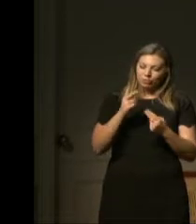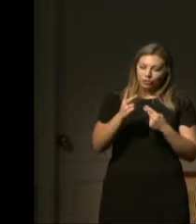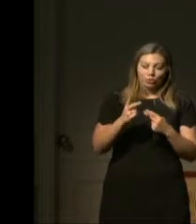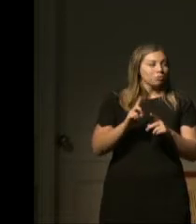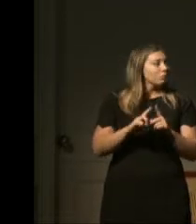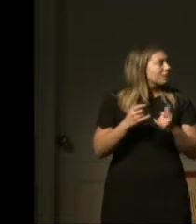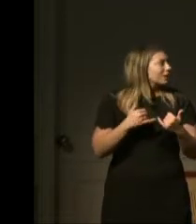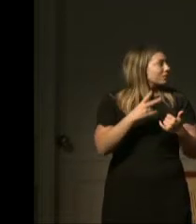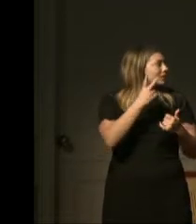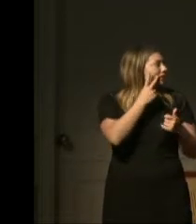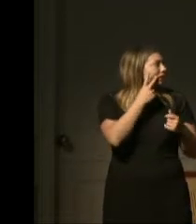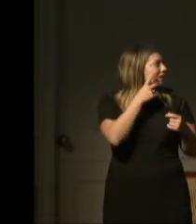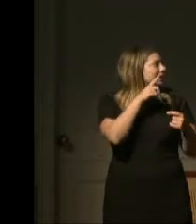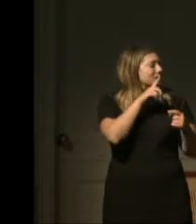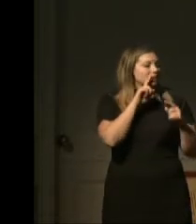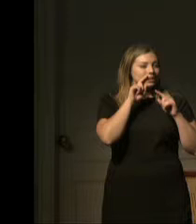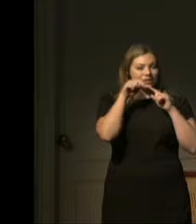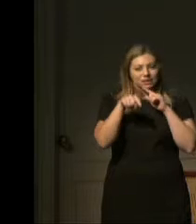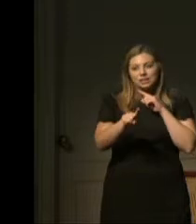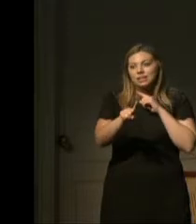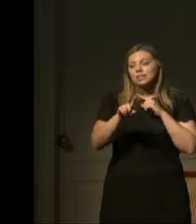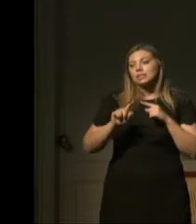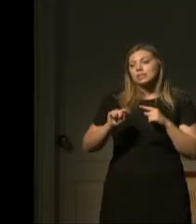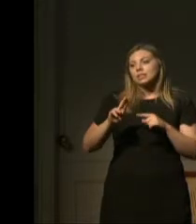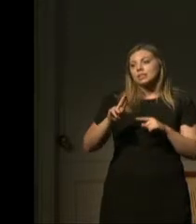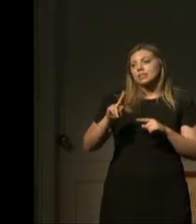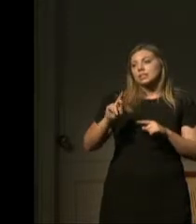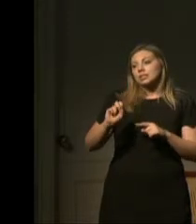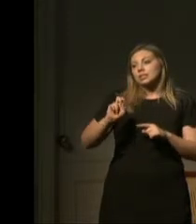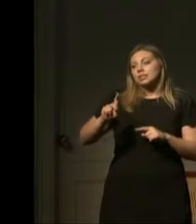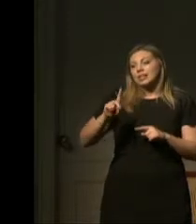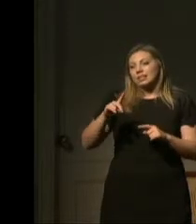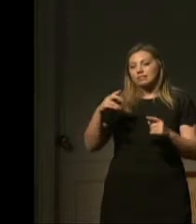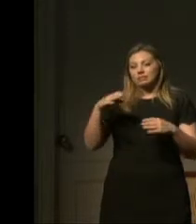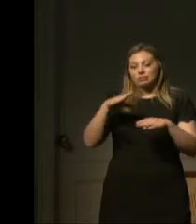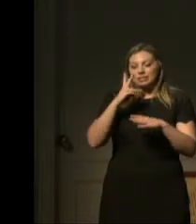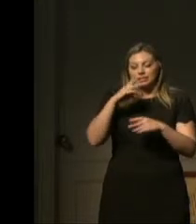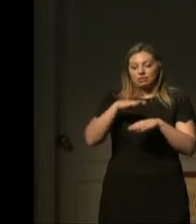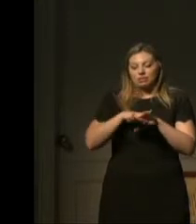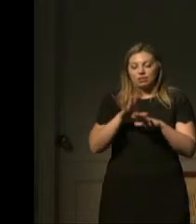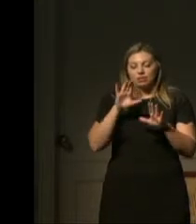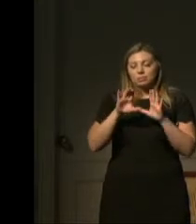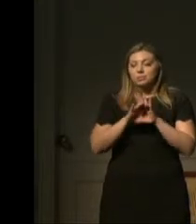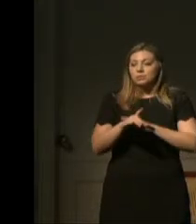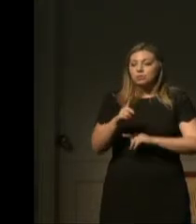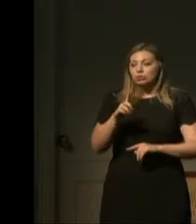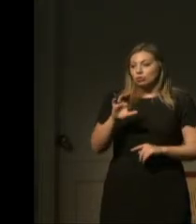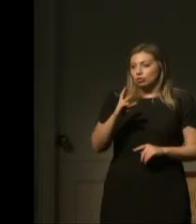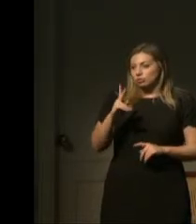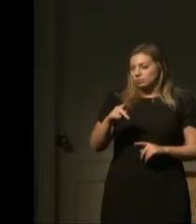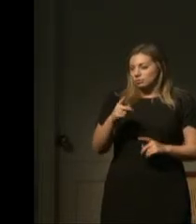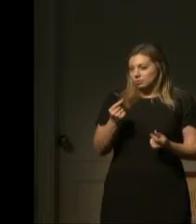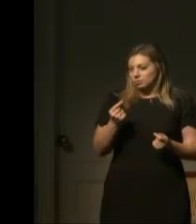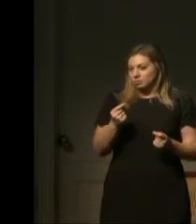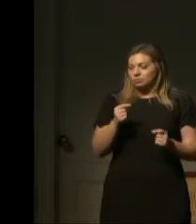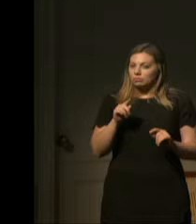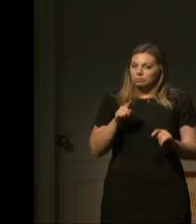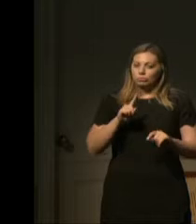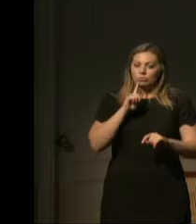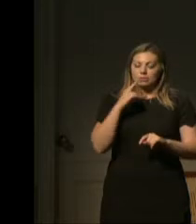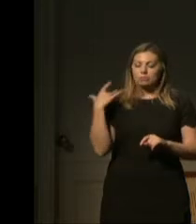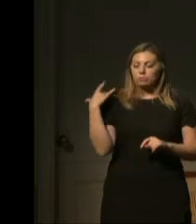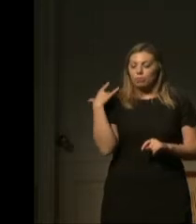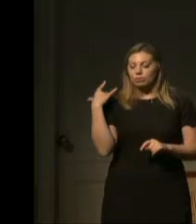arabesque of tusks makes its way across the image. You won't be surprised to hear that Chip painstakingly posed these